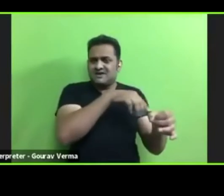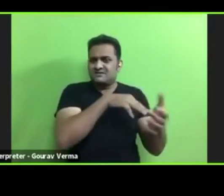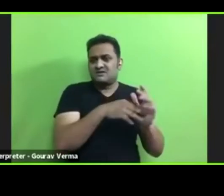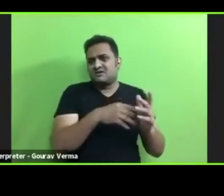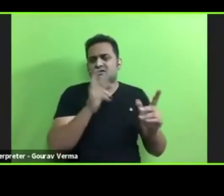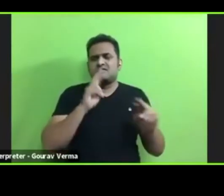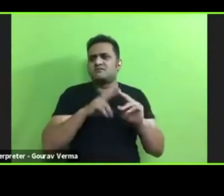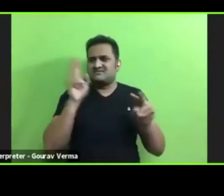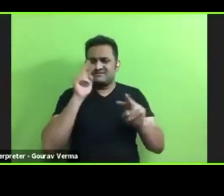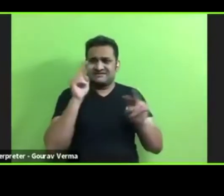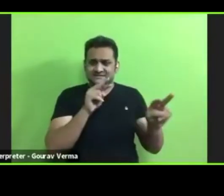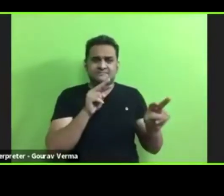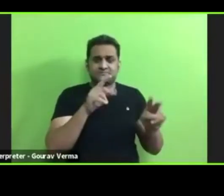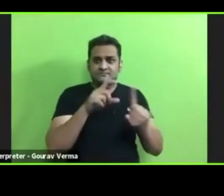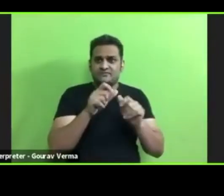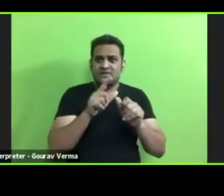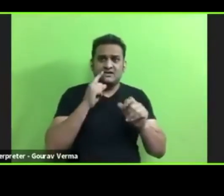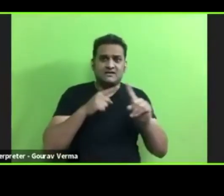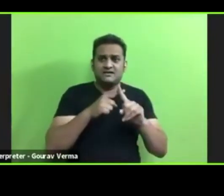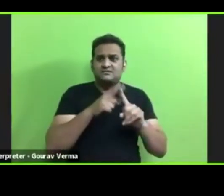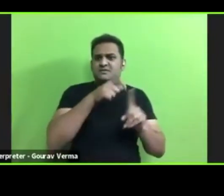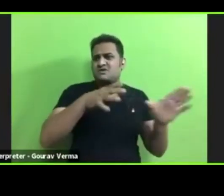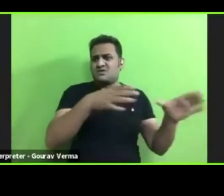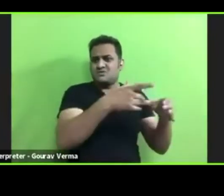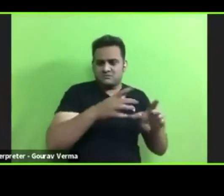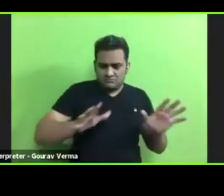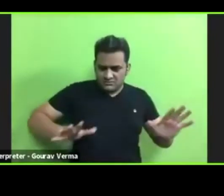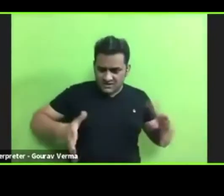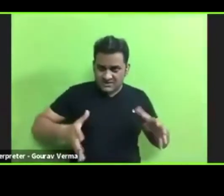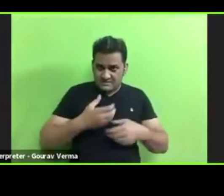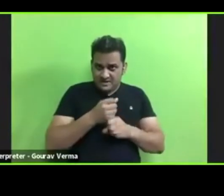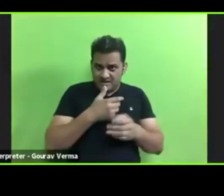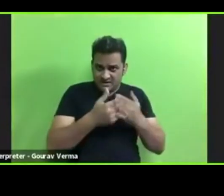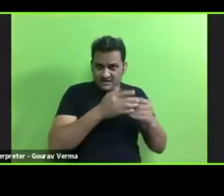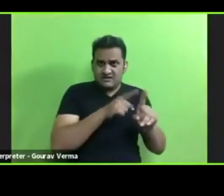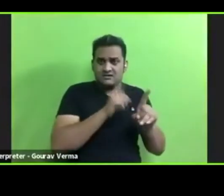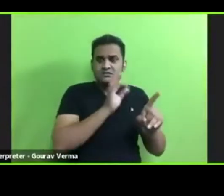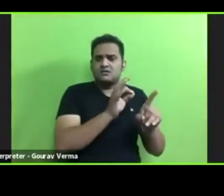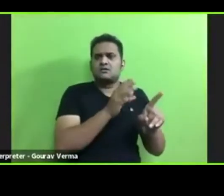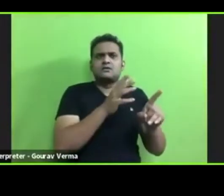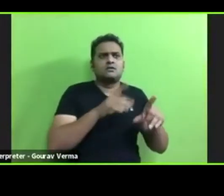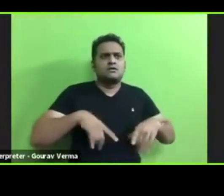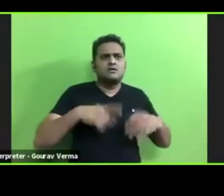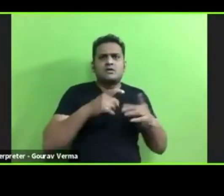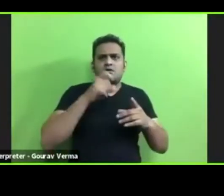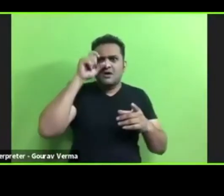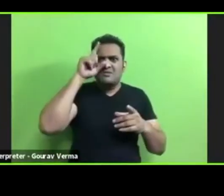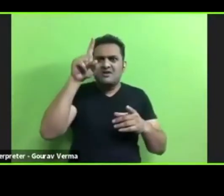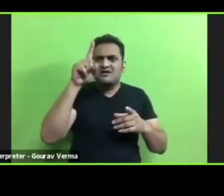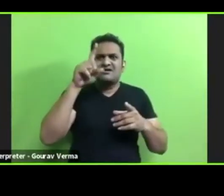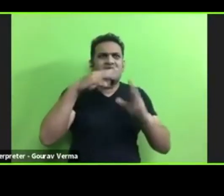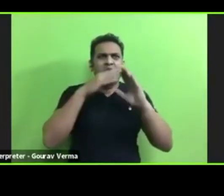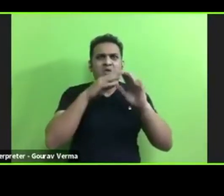you find that the Dalit Mridangam maker is not in a way part of the larger Ambedkarite discourse or the